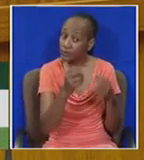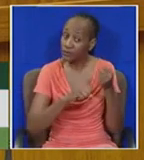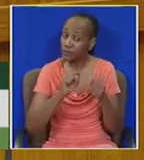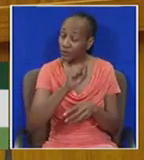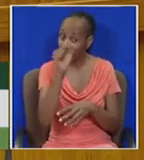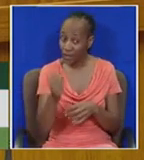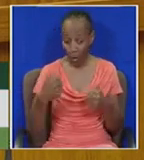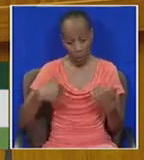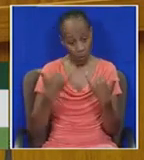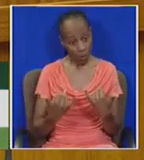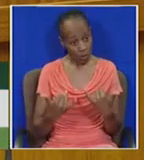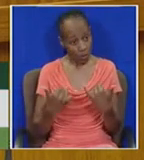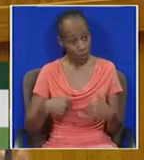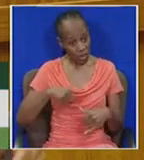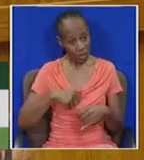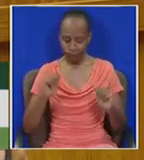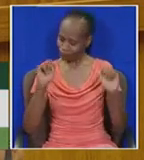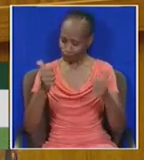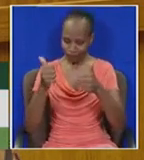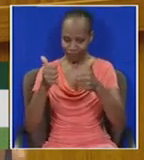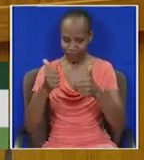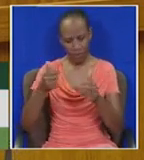ready to Martina.